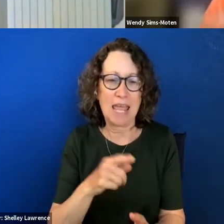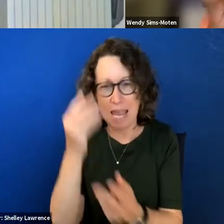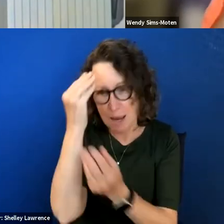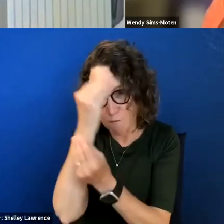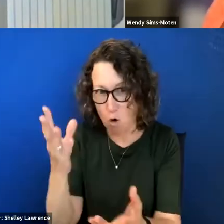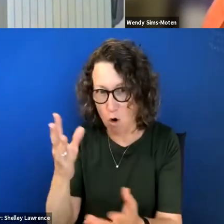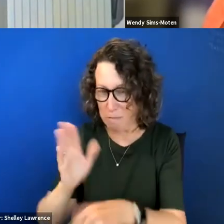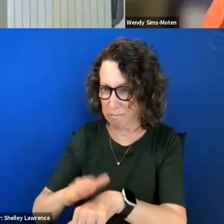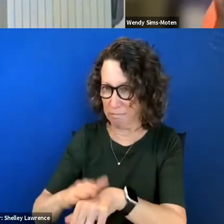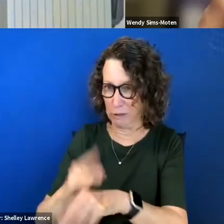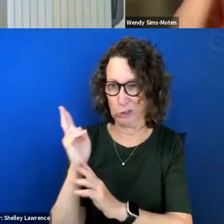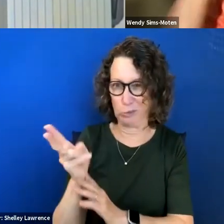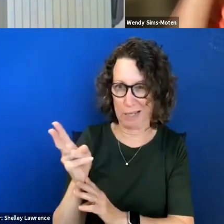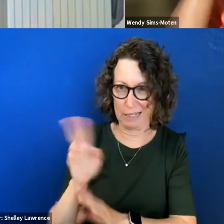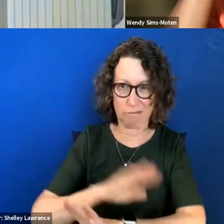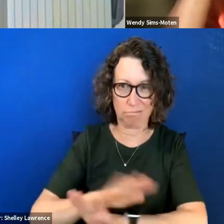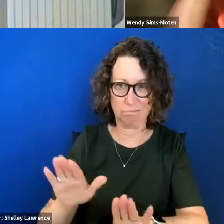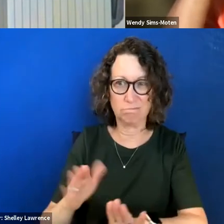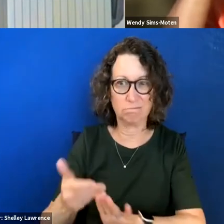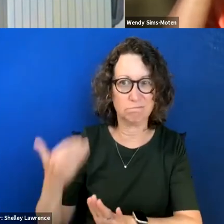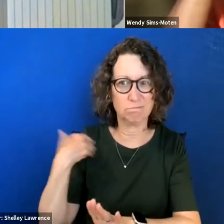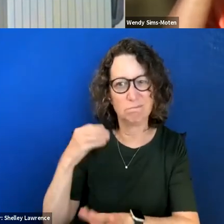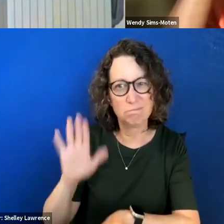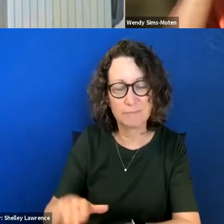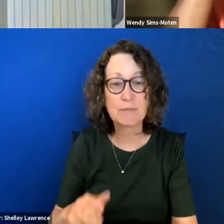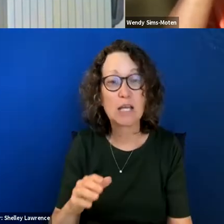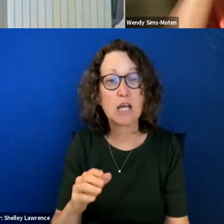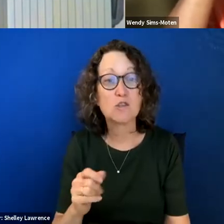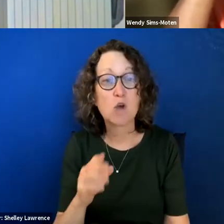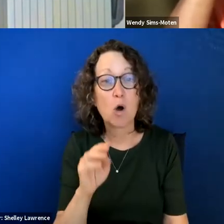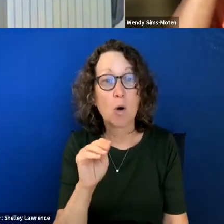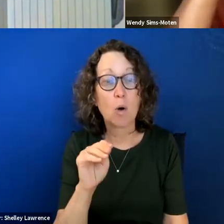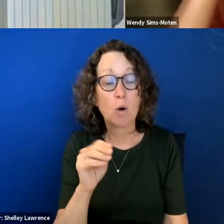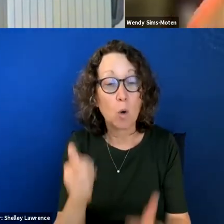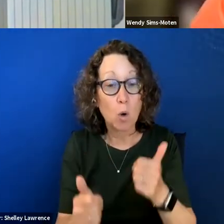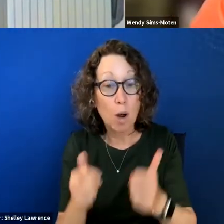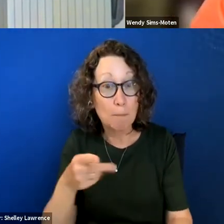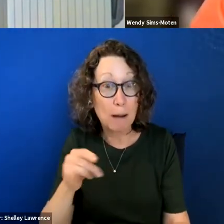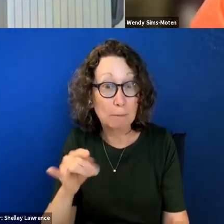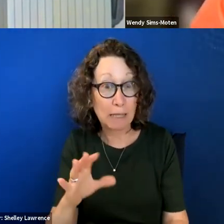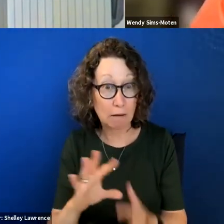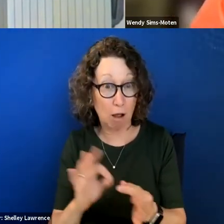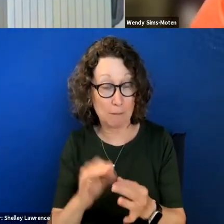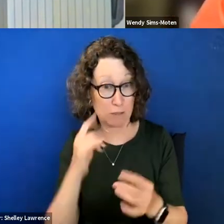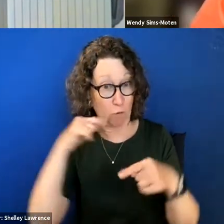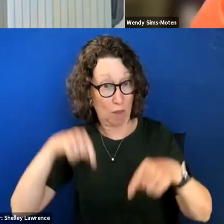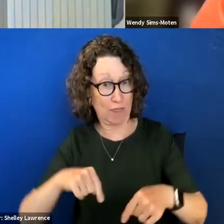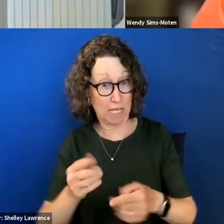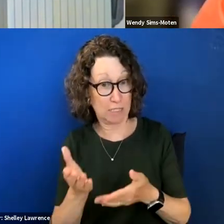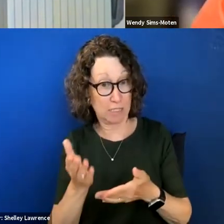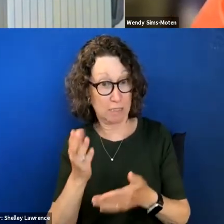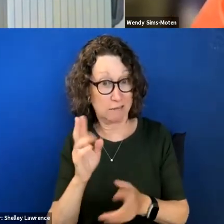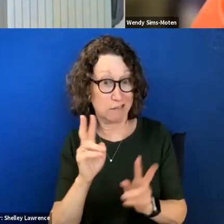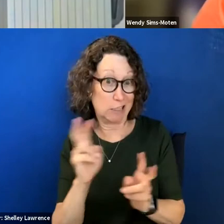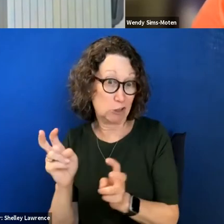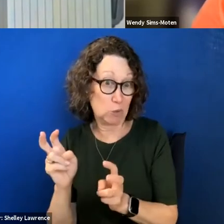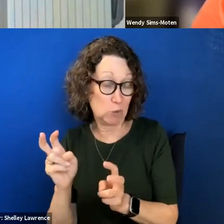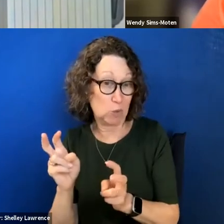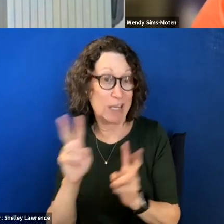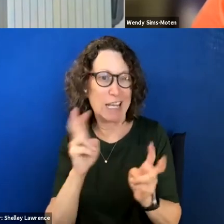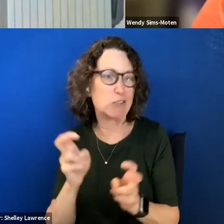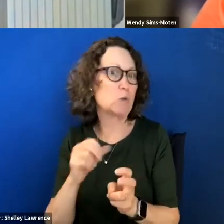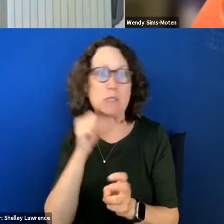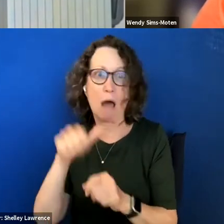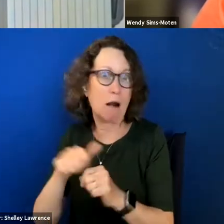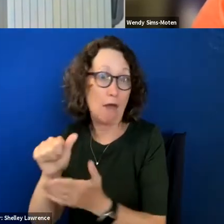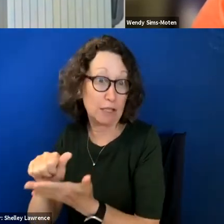of this earlier today. So Ms. Trujillo, do we have any public comments for this particular issue, issues that are